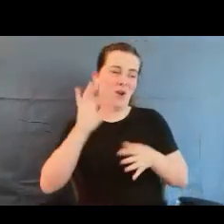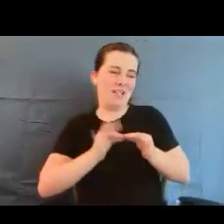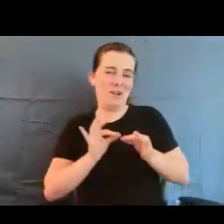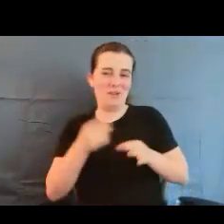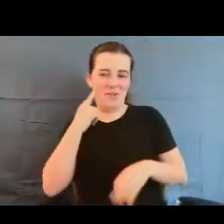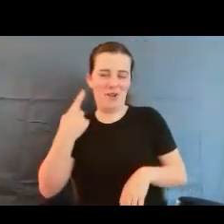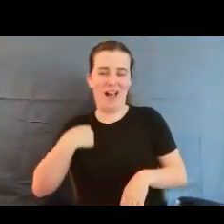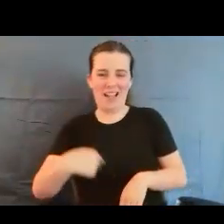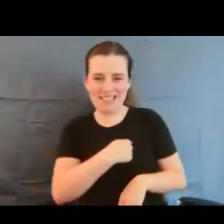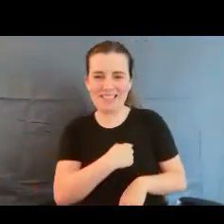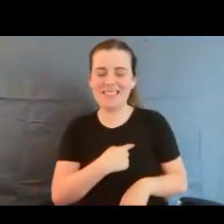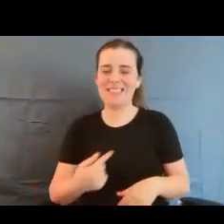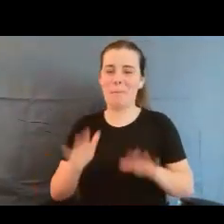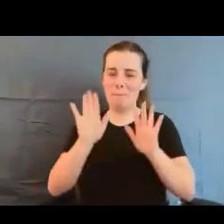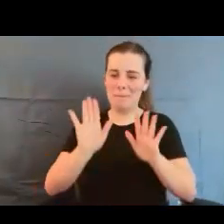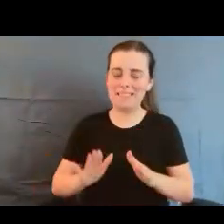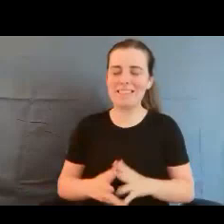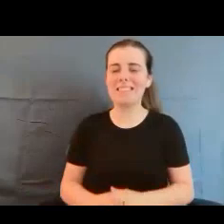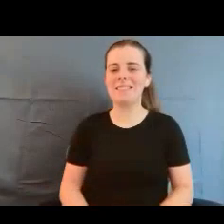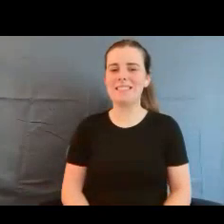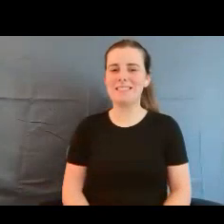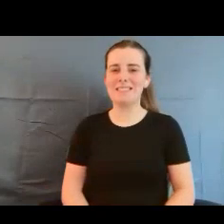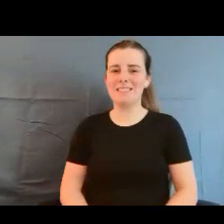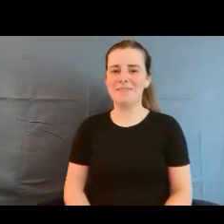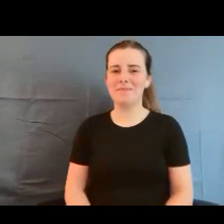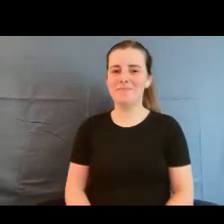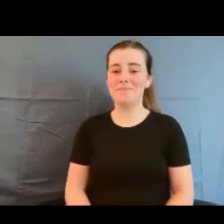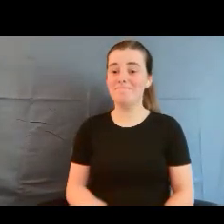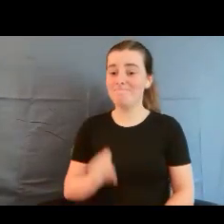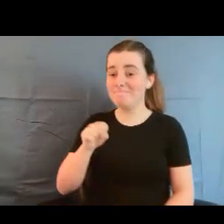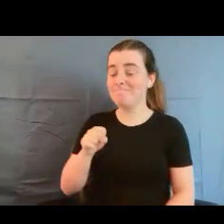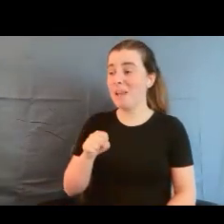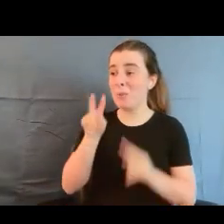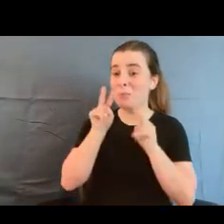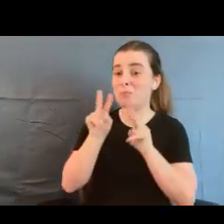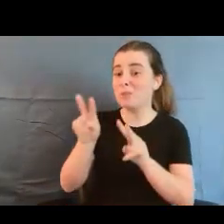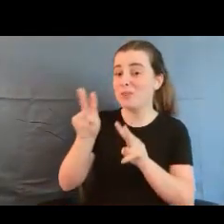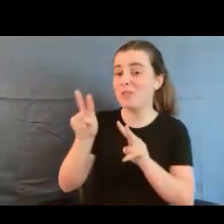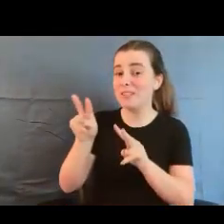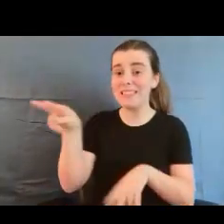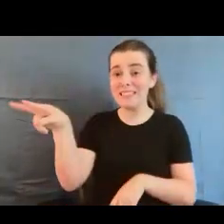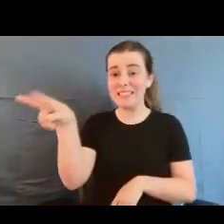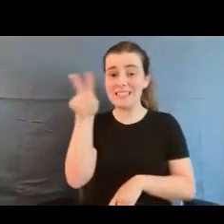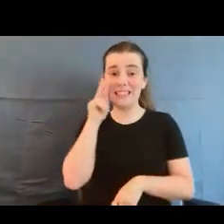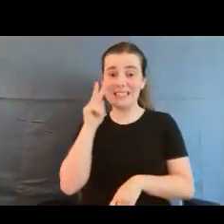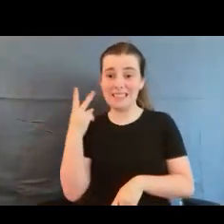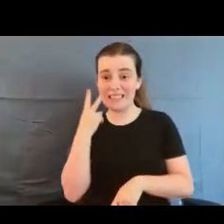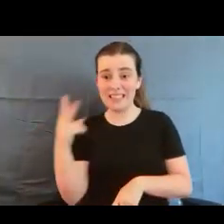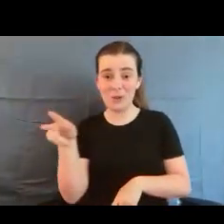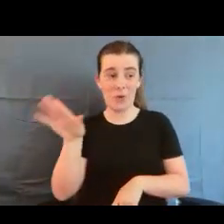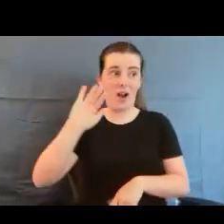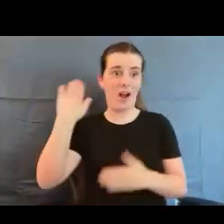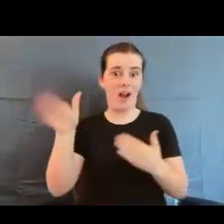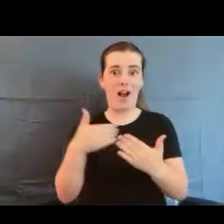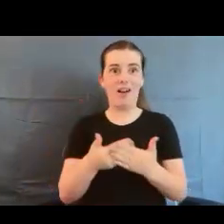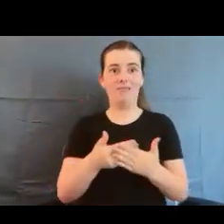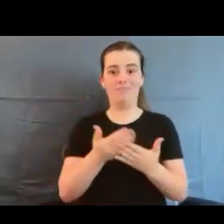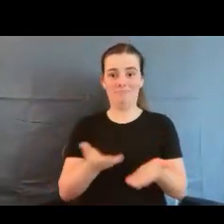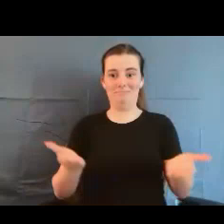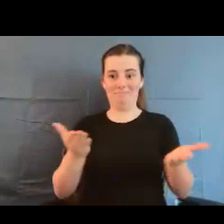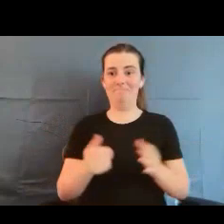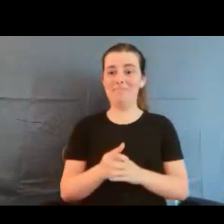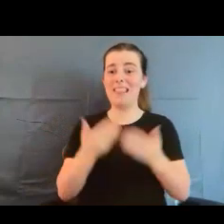us. Amazing. And we're looking forward to seeing you all there. And thank you so much for